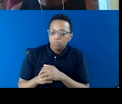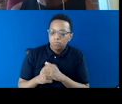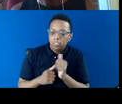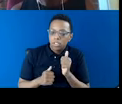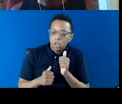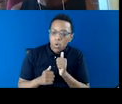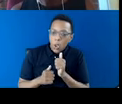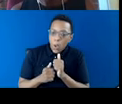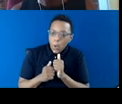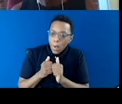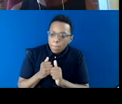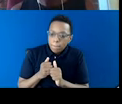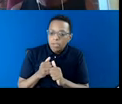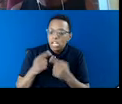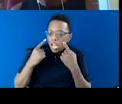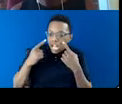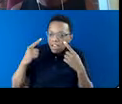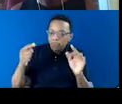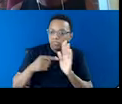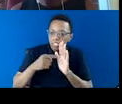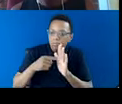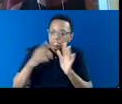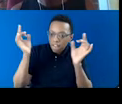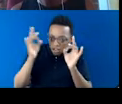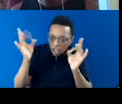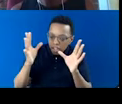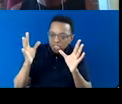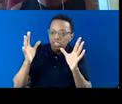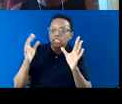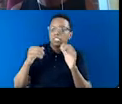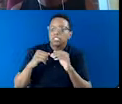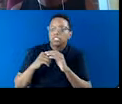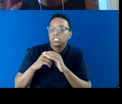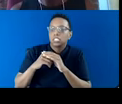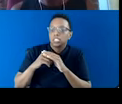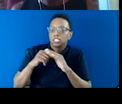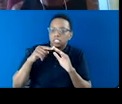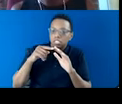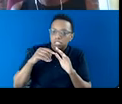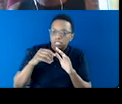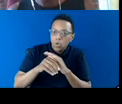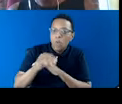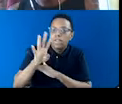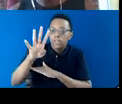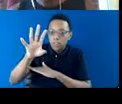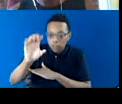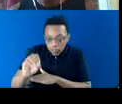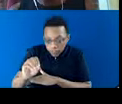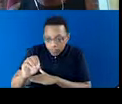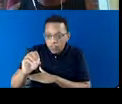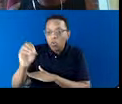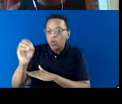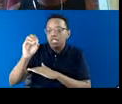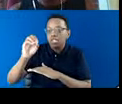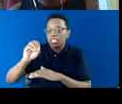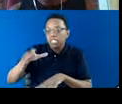instances of violence in the Americas, threw 40 unarmed indigenous people to be torn to pieces by dog. And one of the more